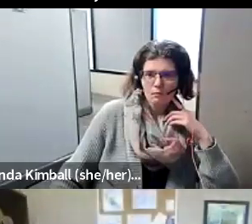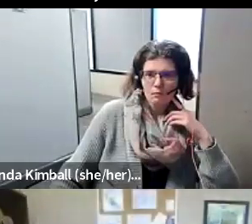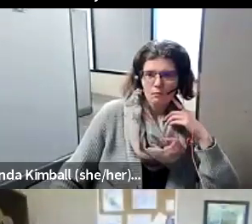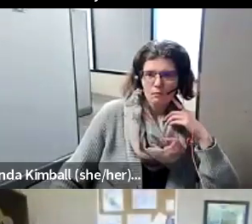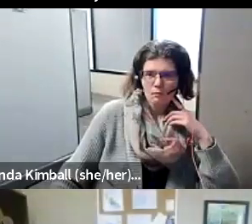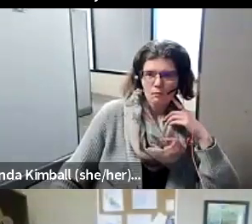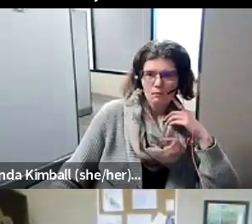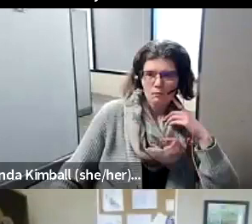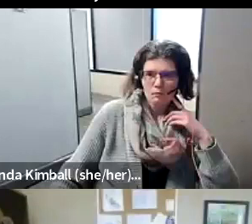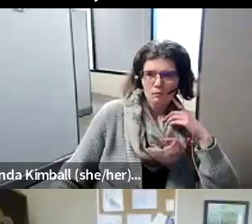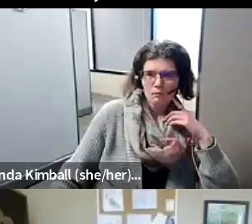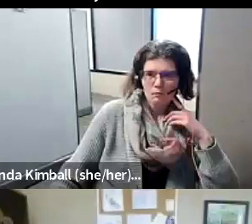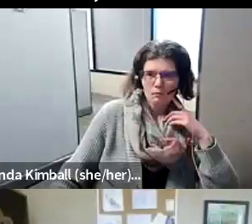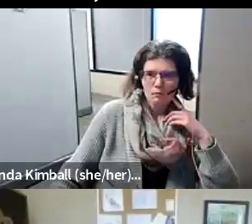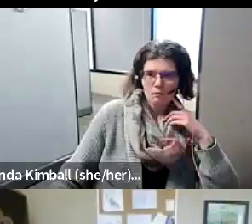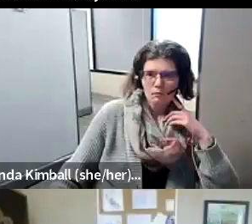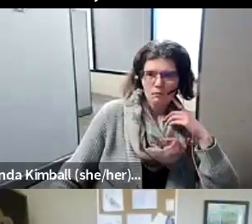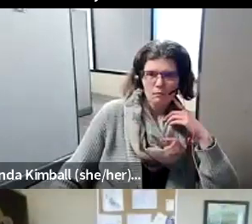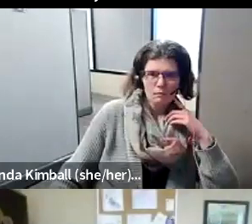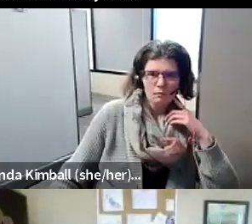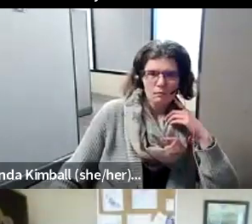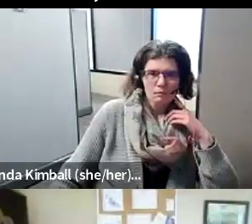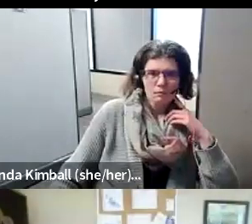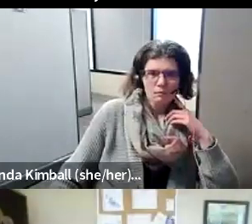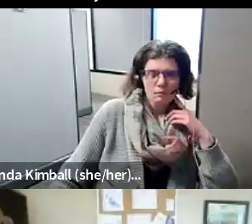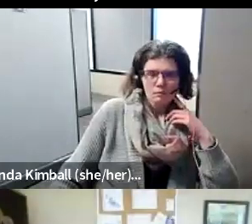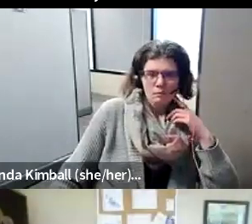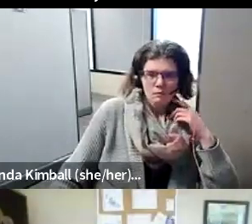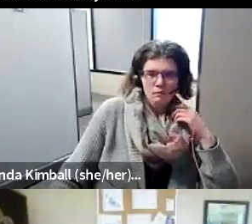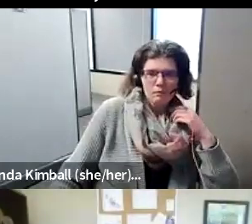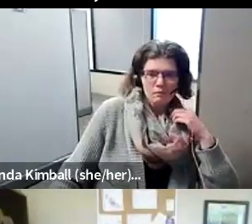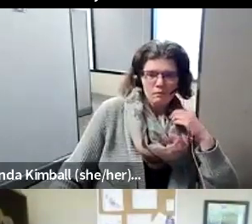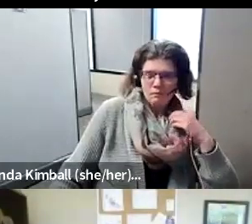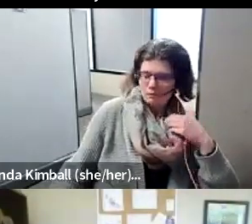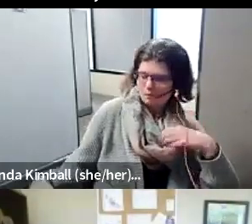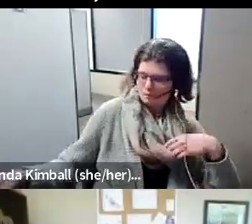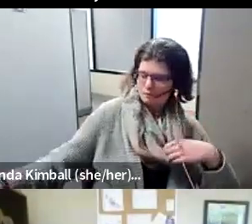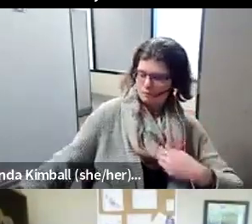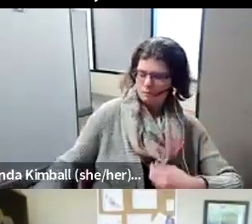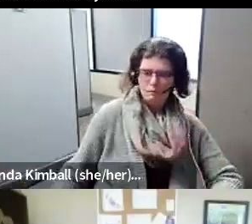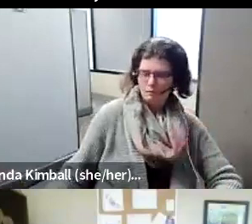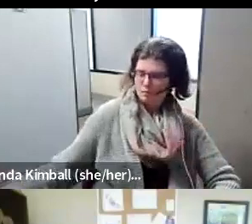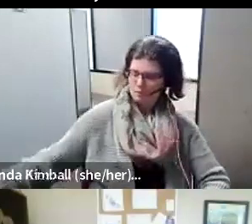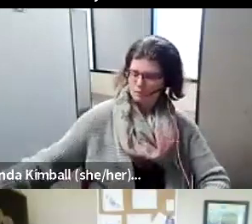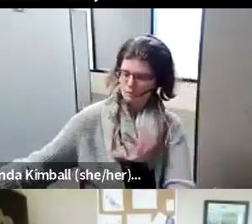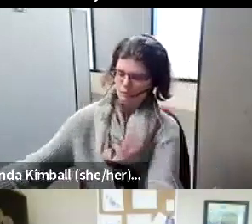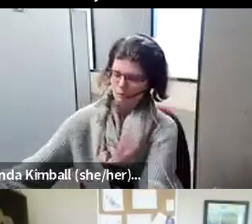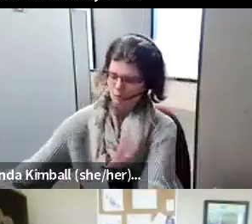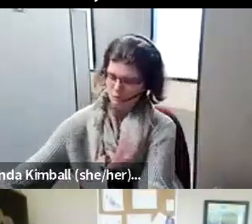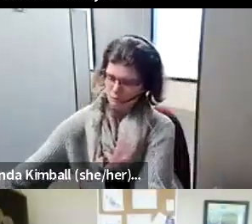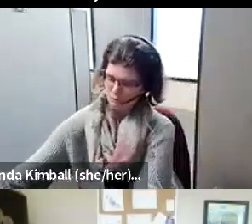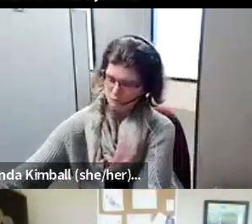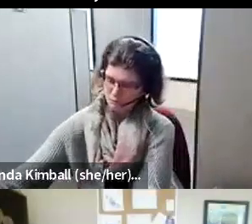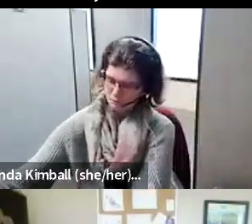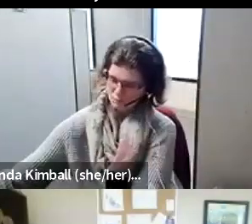of gone away with the Zoom aspect of it. In some ways, like I understand the convenience